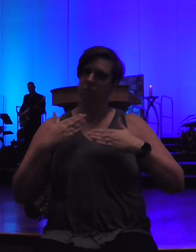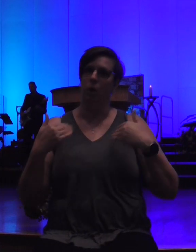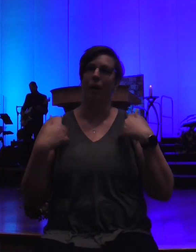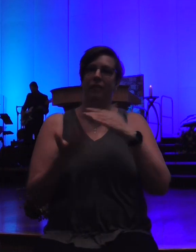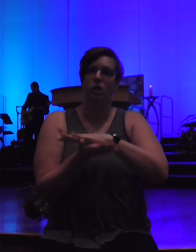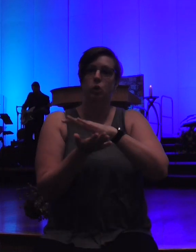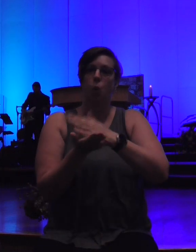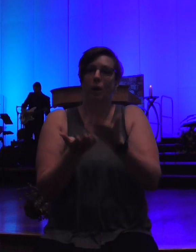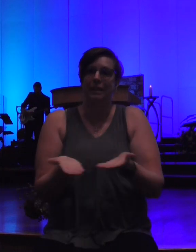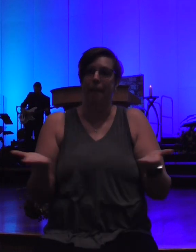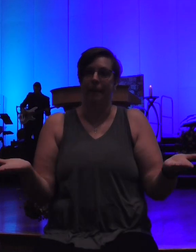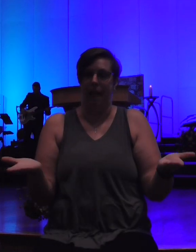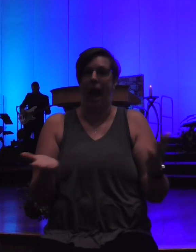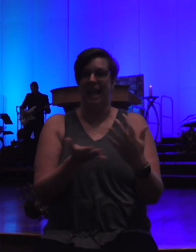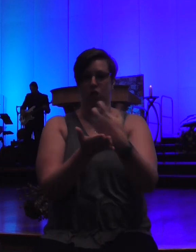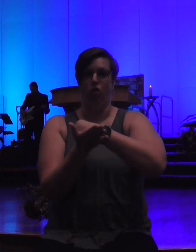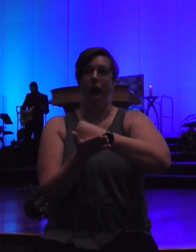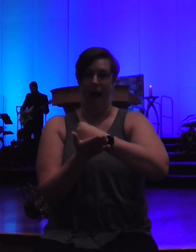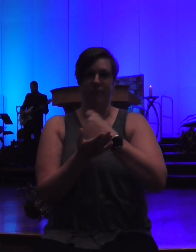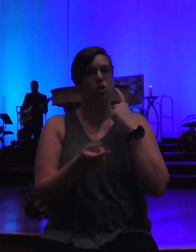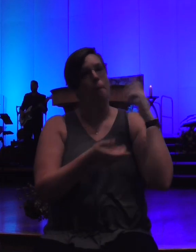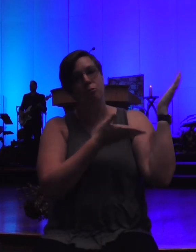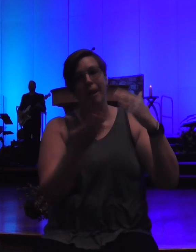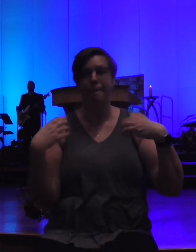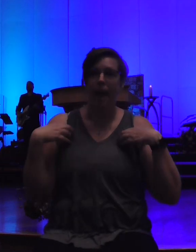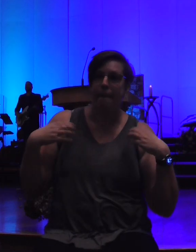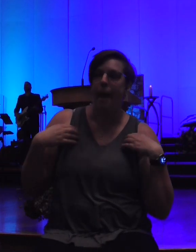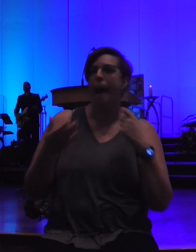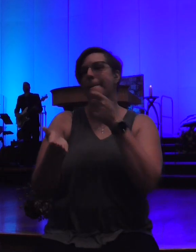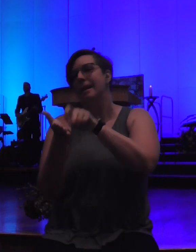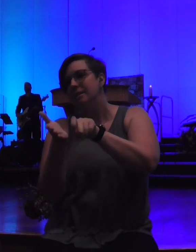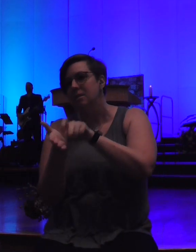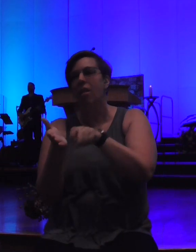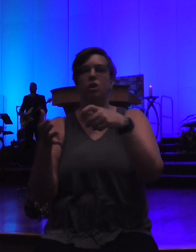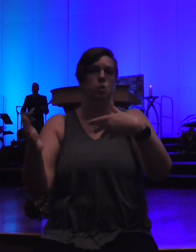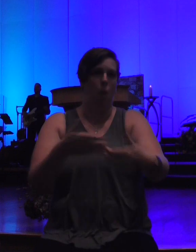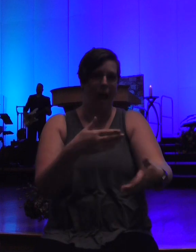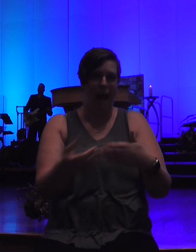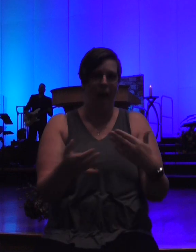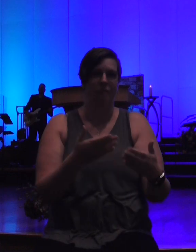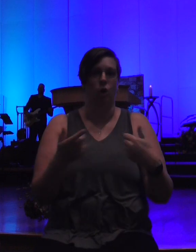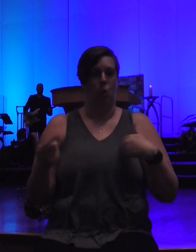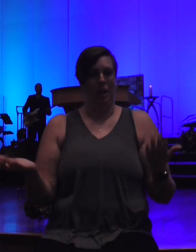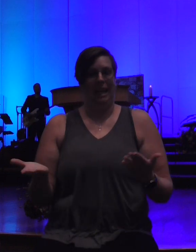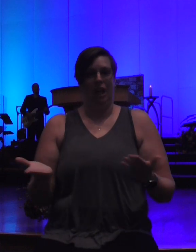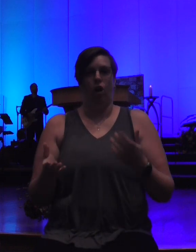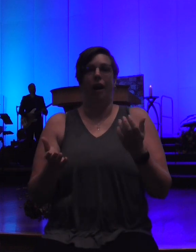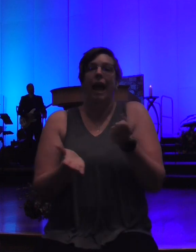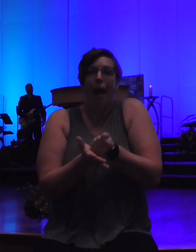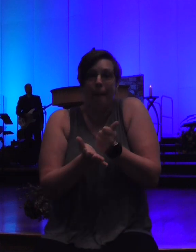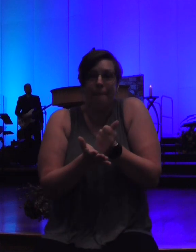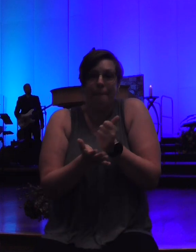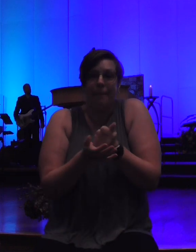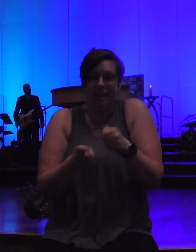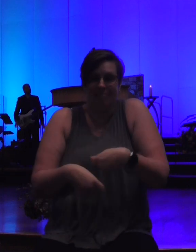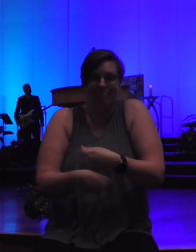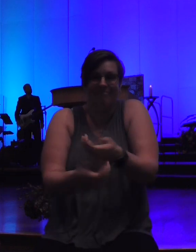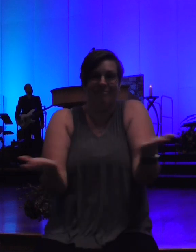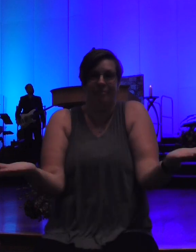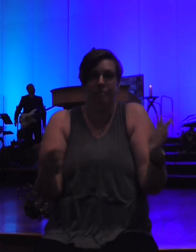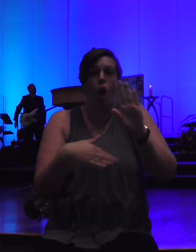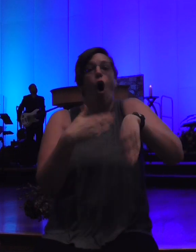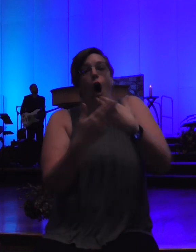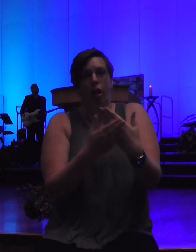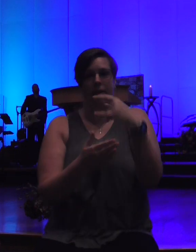will be all over the plaza, so bringing those backpacks, those pencils, those pens. We're here to help supply all of the kids in Greater